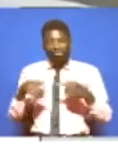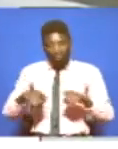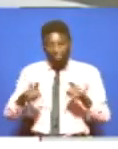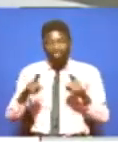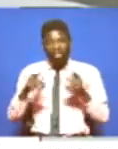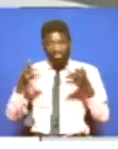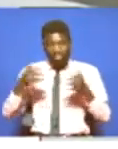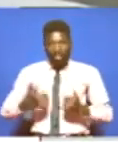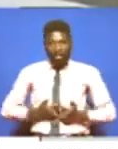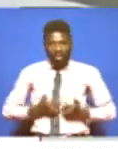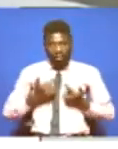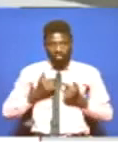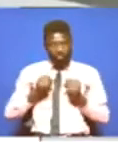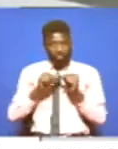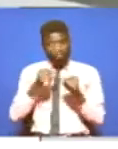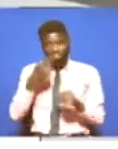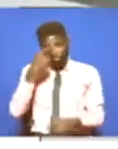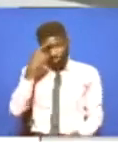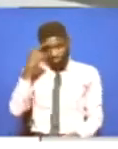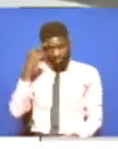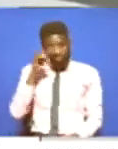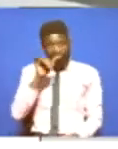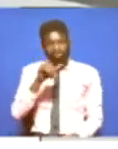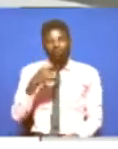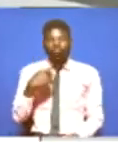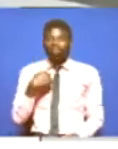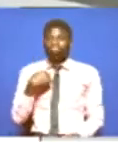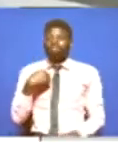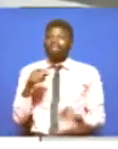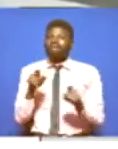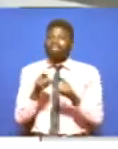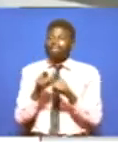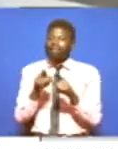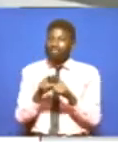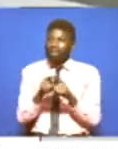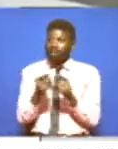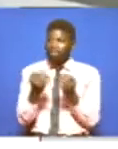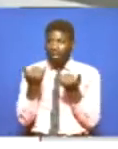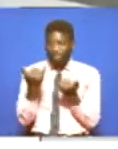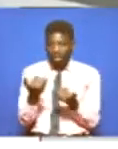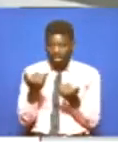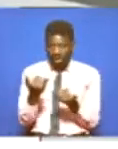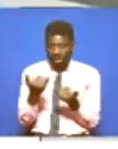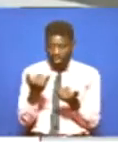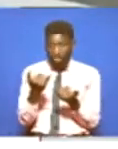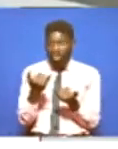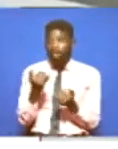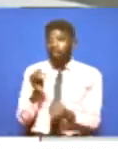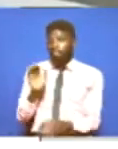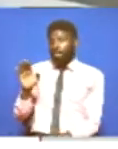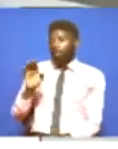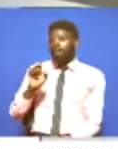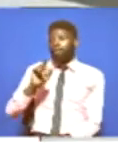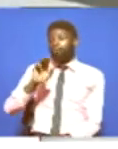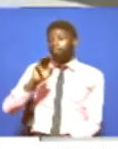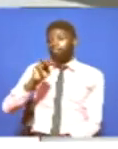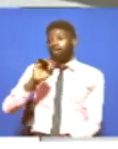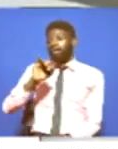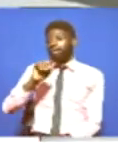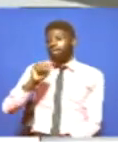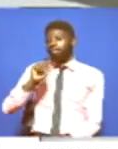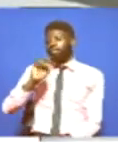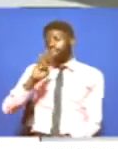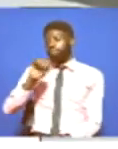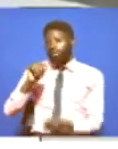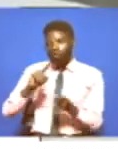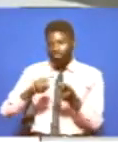And because of that, I hold the baton left by Kenneth Matiba, left by Shikuku, left by